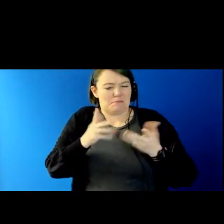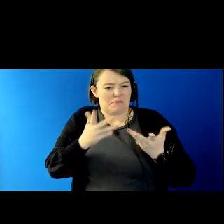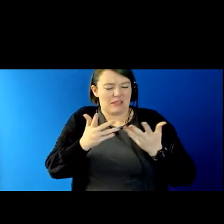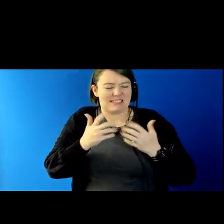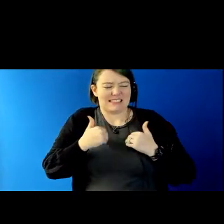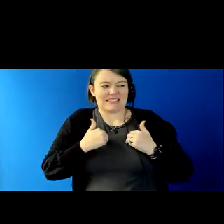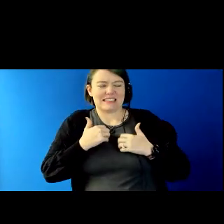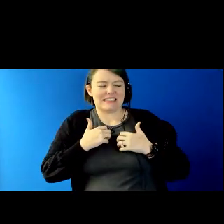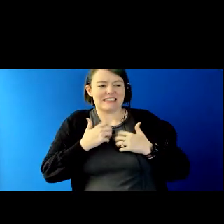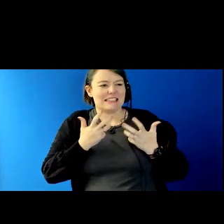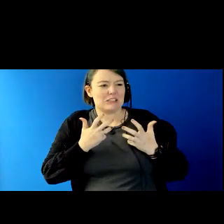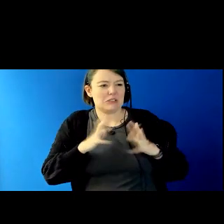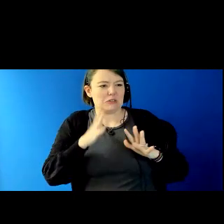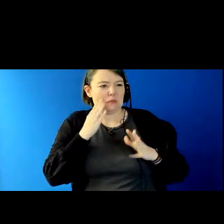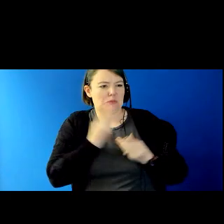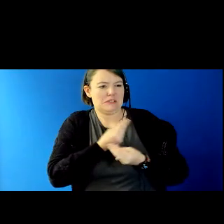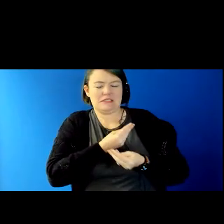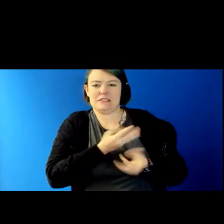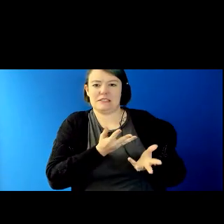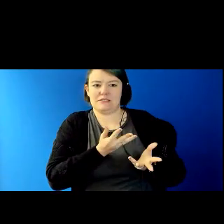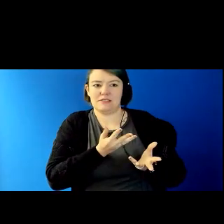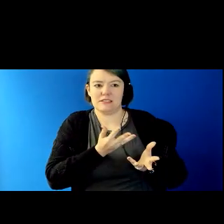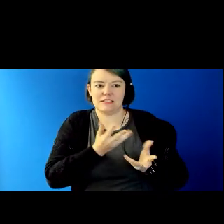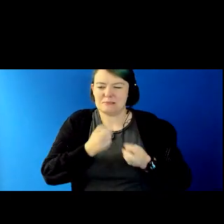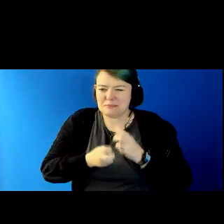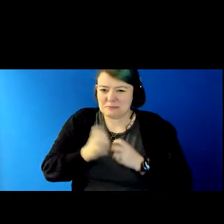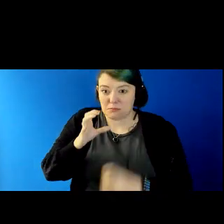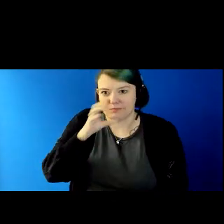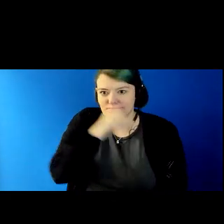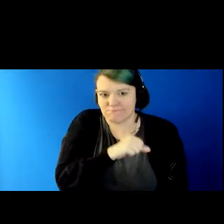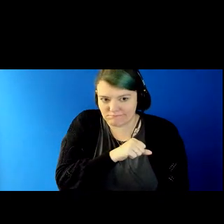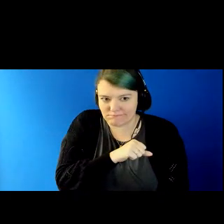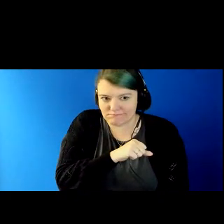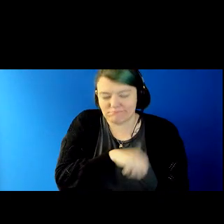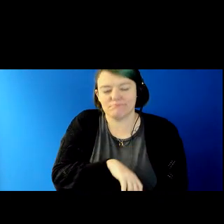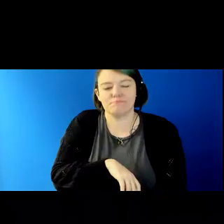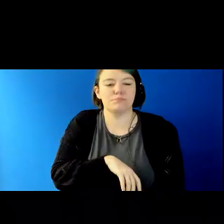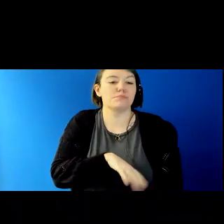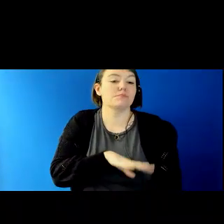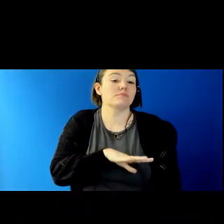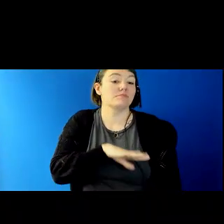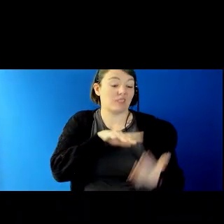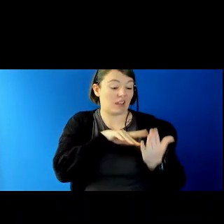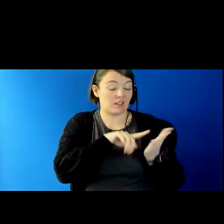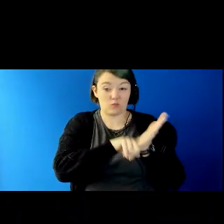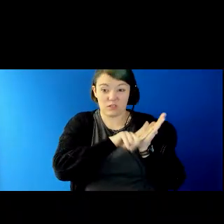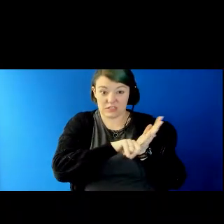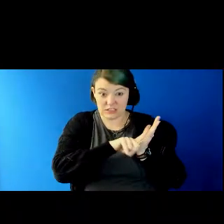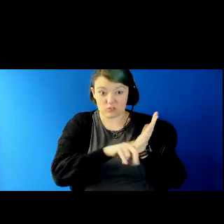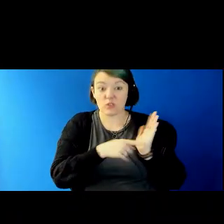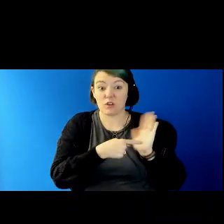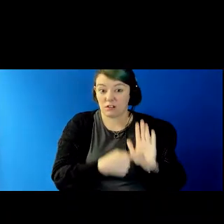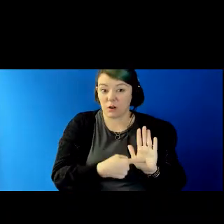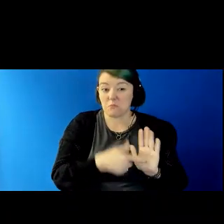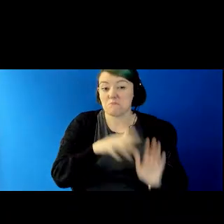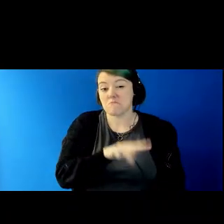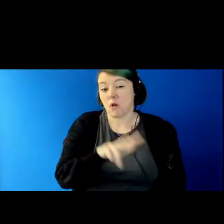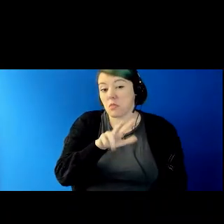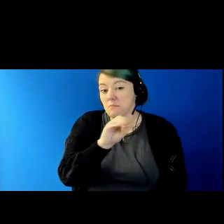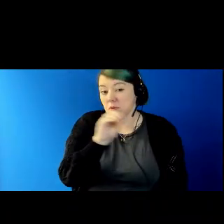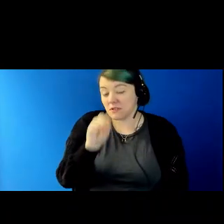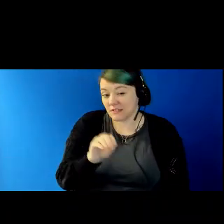disabilities disclose their disability to their employer. When your organization is intentional about creating a workplace that